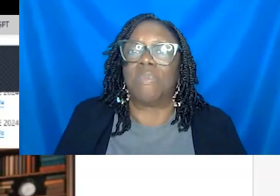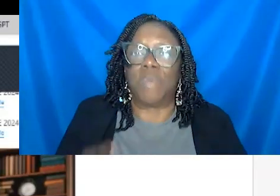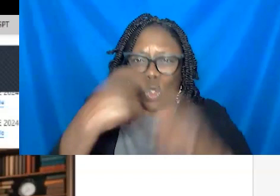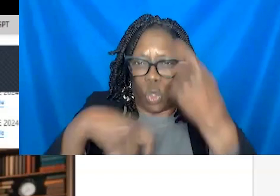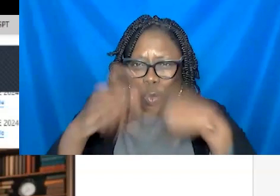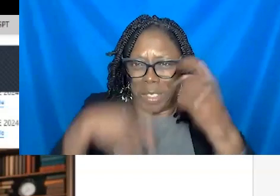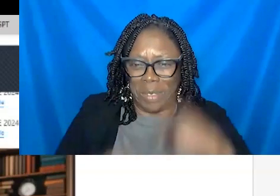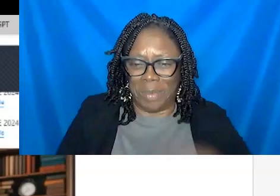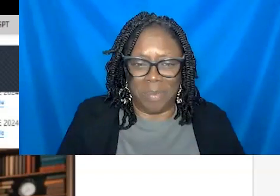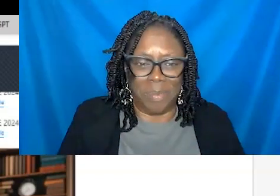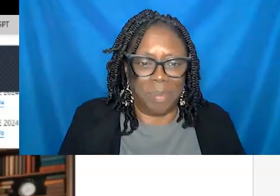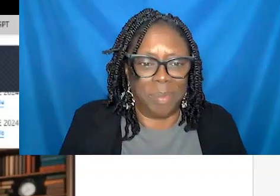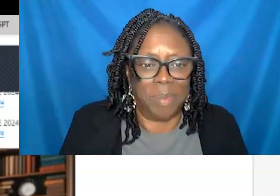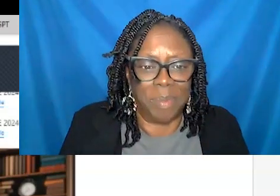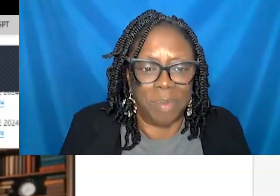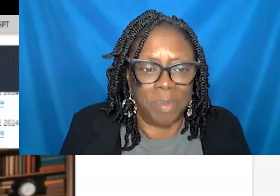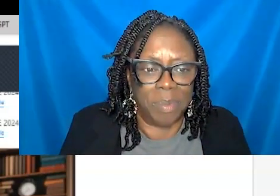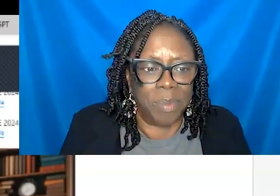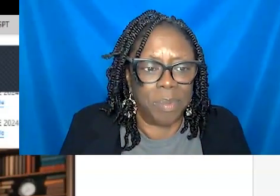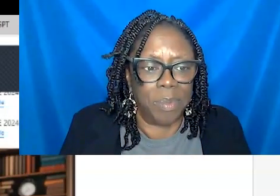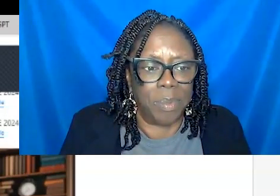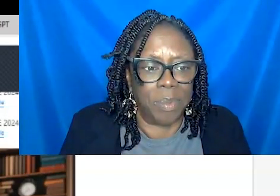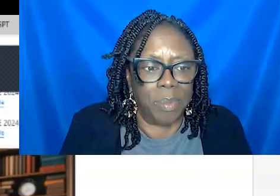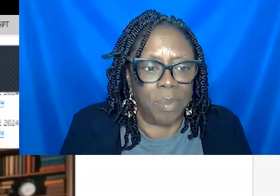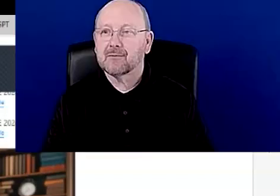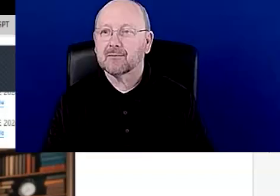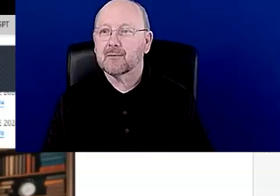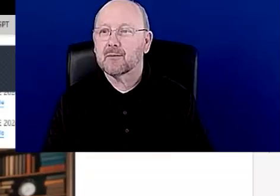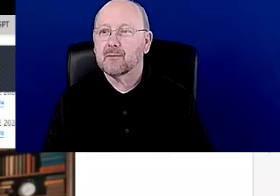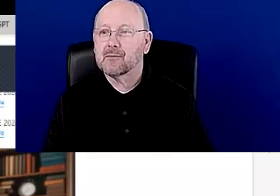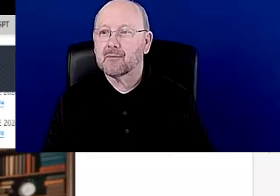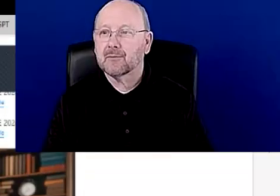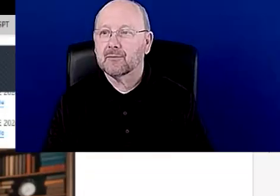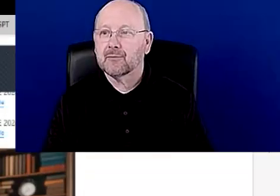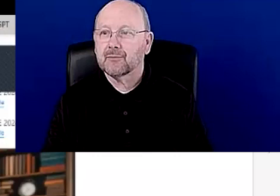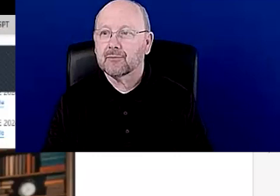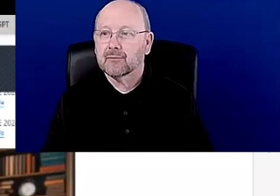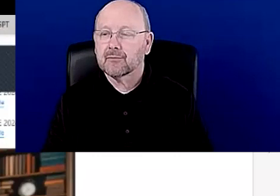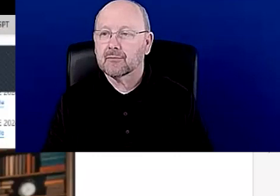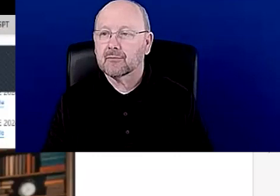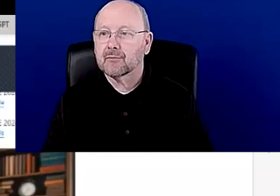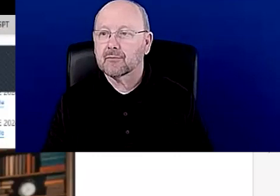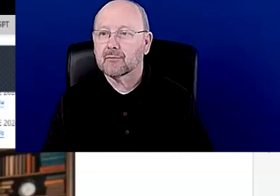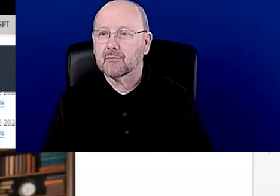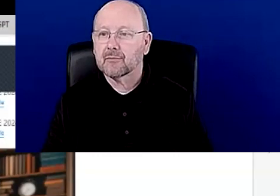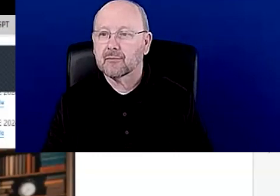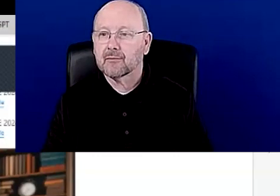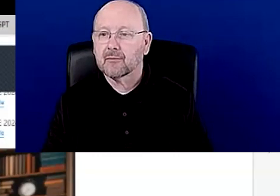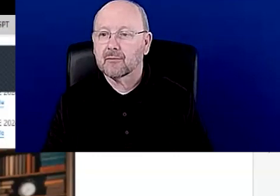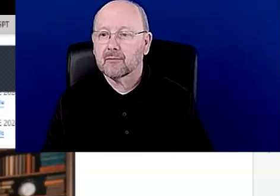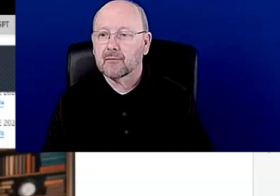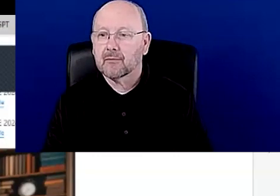14 minutes left. And so one of the things that we wanted to do with this workshop is just give you some hands-on time to be able to try